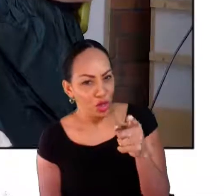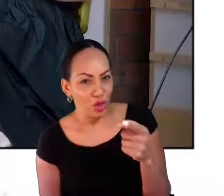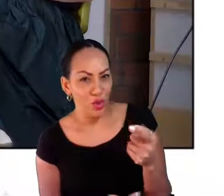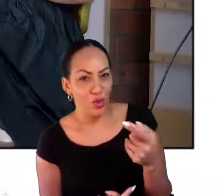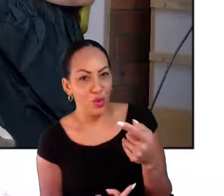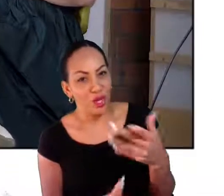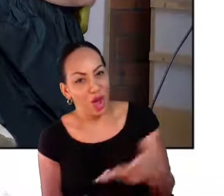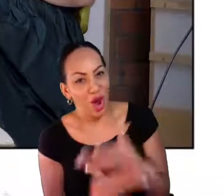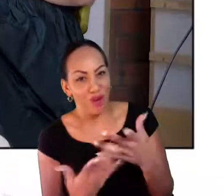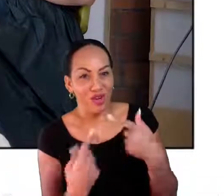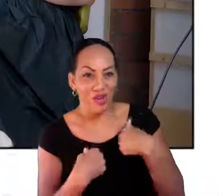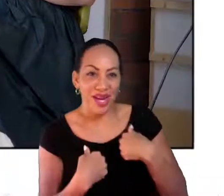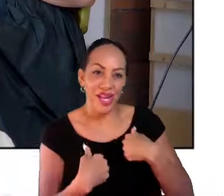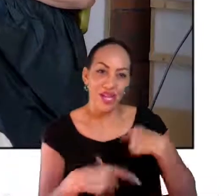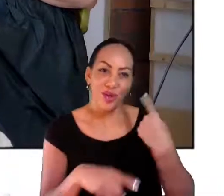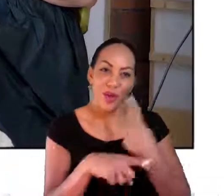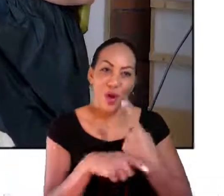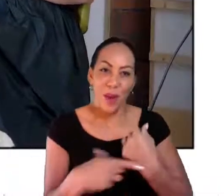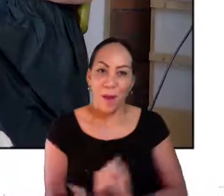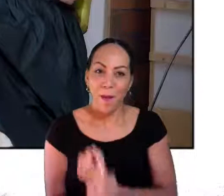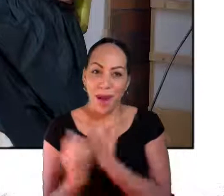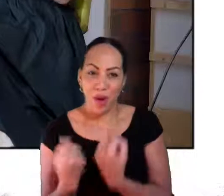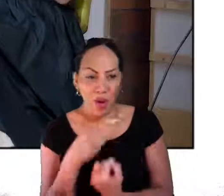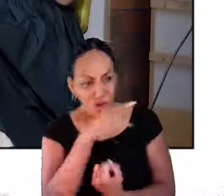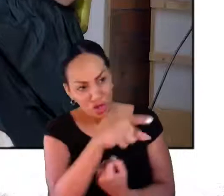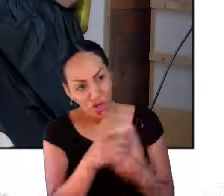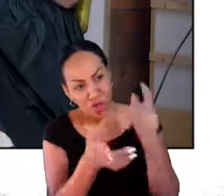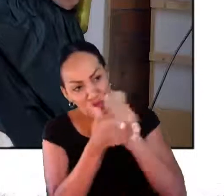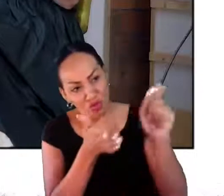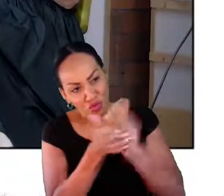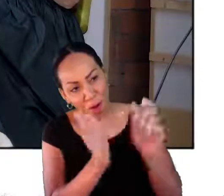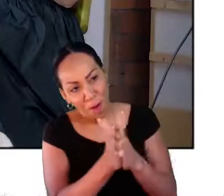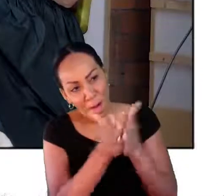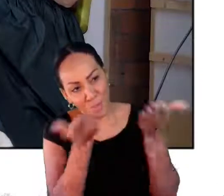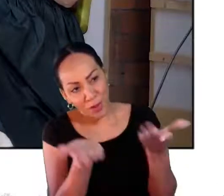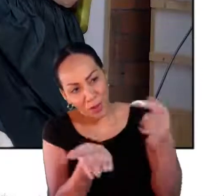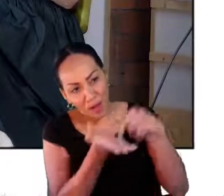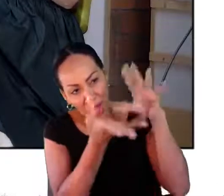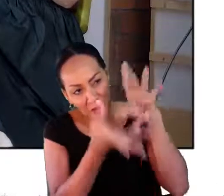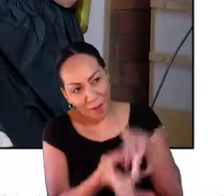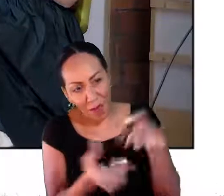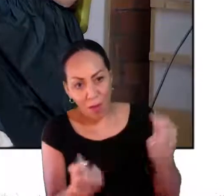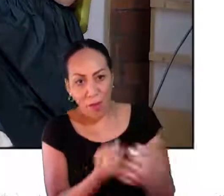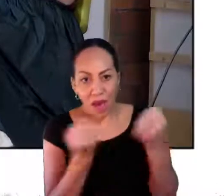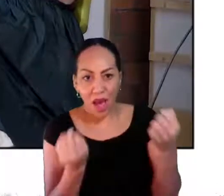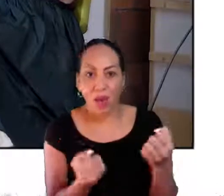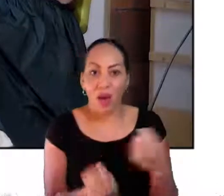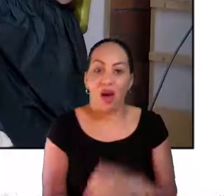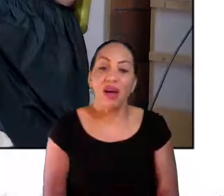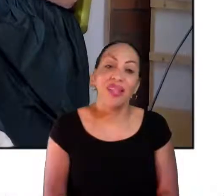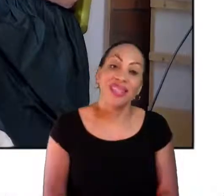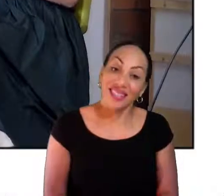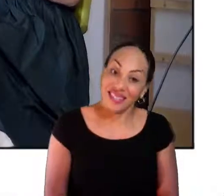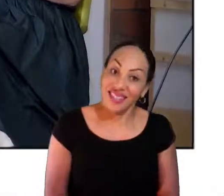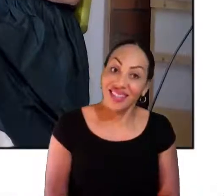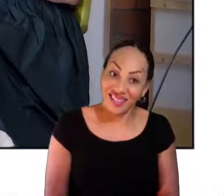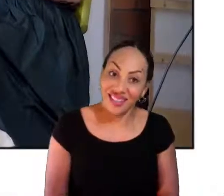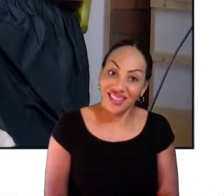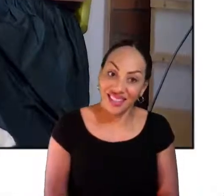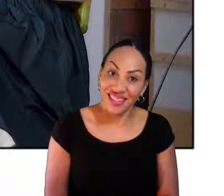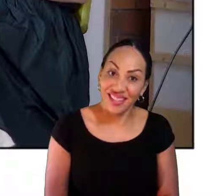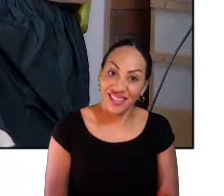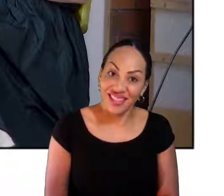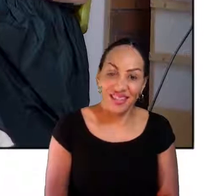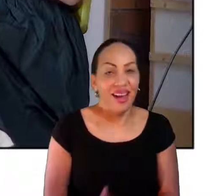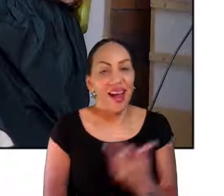to? Well, I wouldn't claim that, but it's something that's always fascinated me because it's the kind of thing that no one